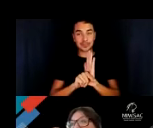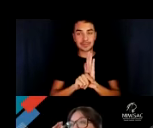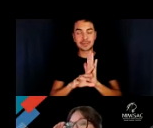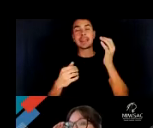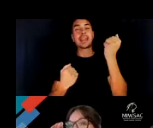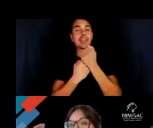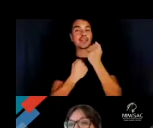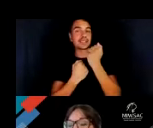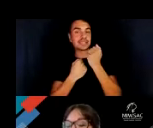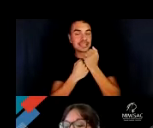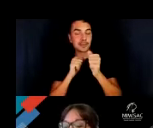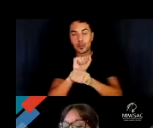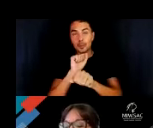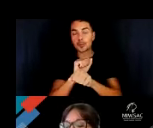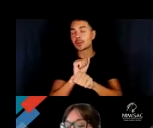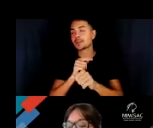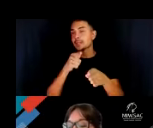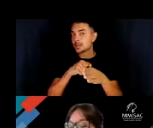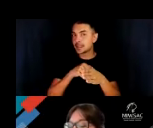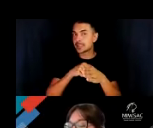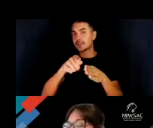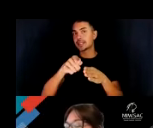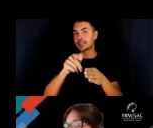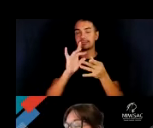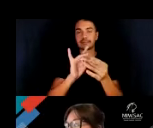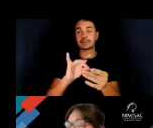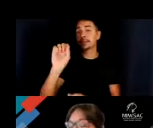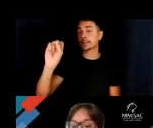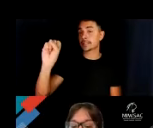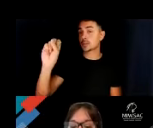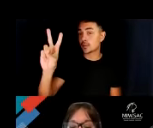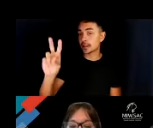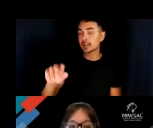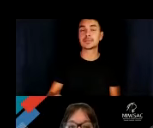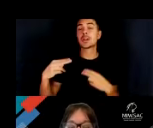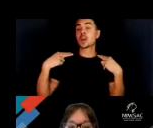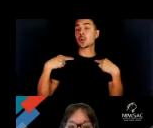advocacy work, specifically a lot around sexual violence and human trafficking,